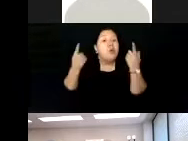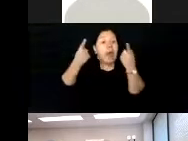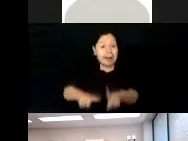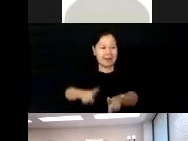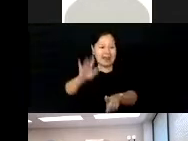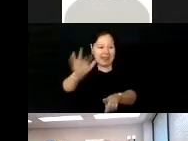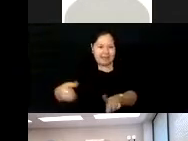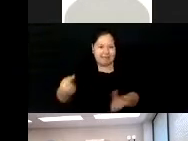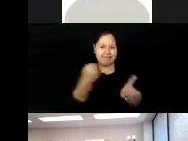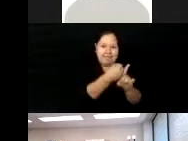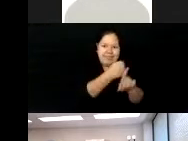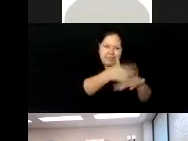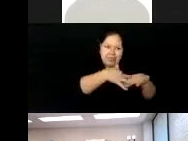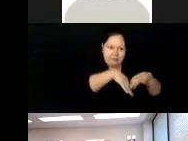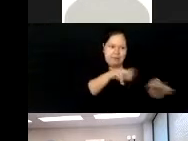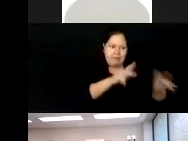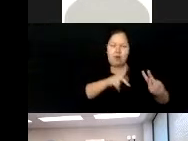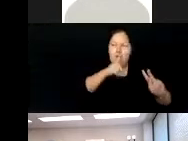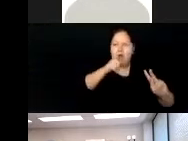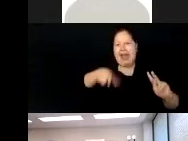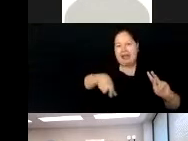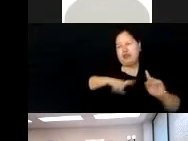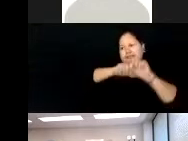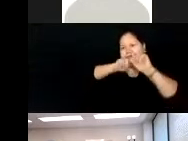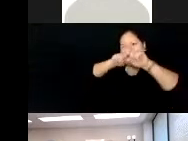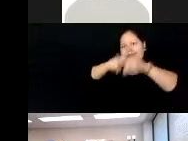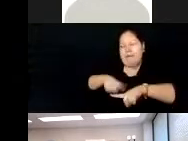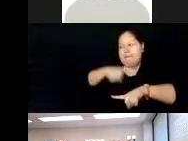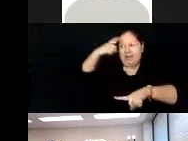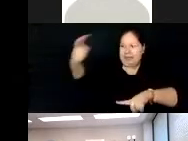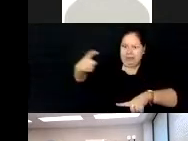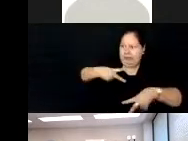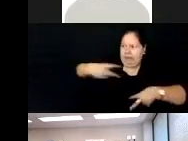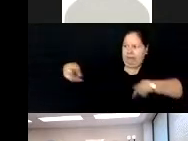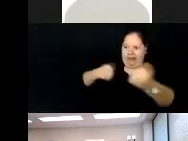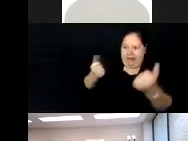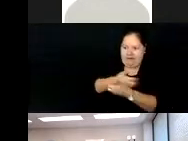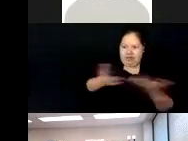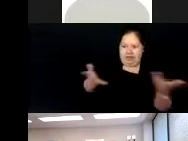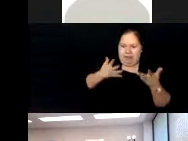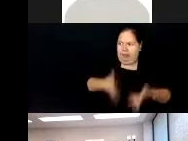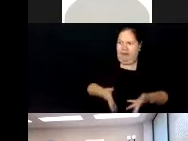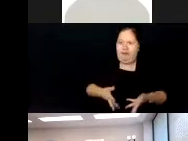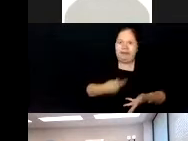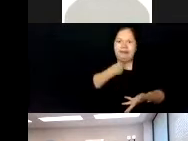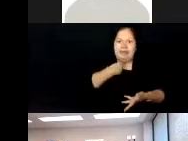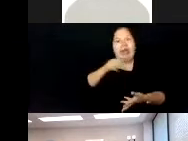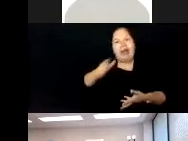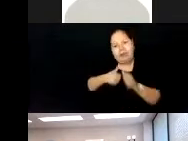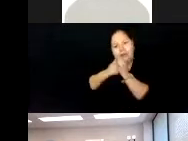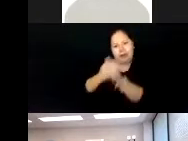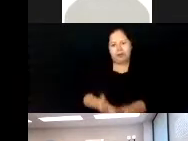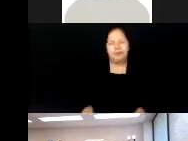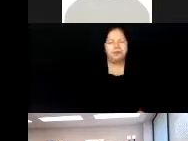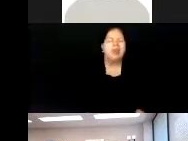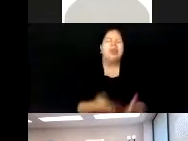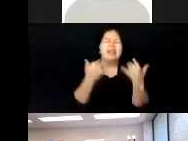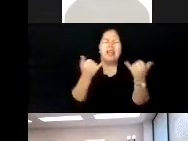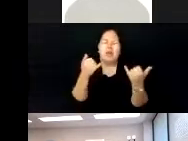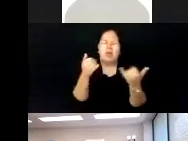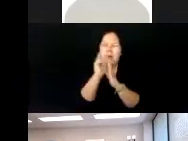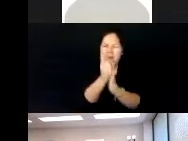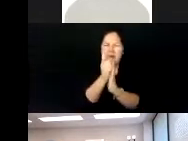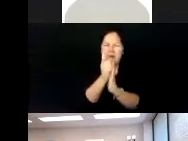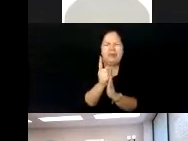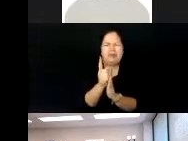become dependent on colonizers over time. So I just wanted to take a moment here, just so the